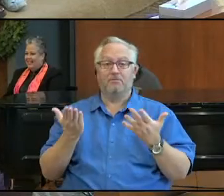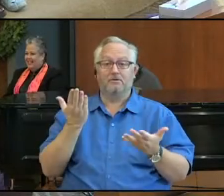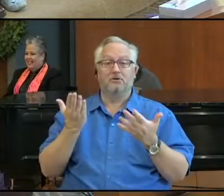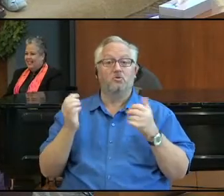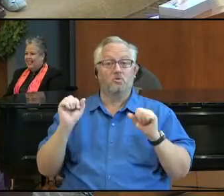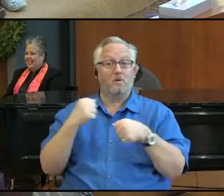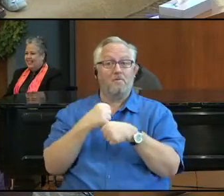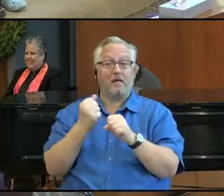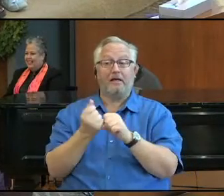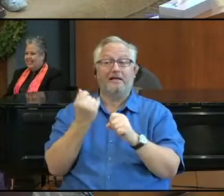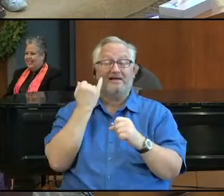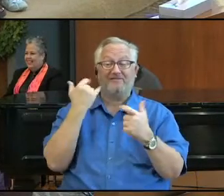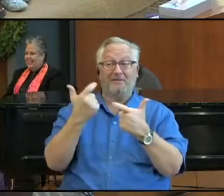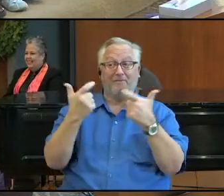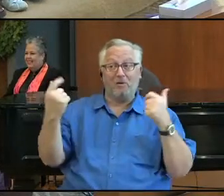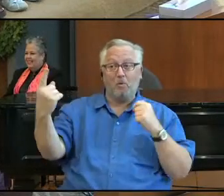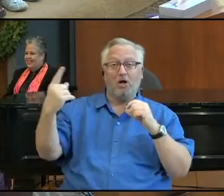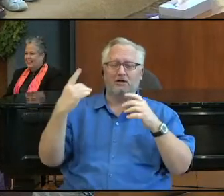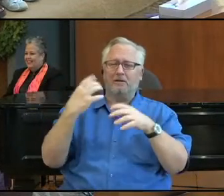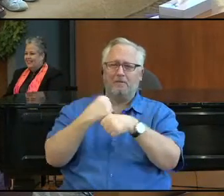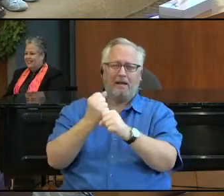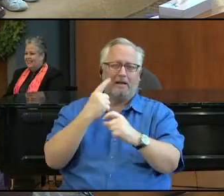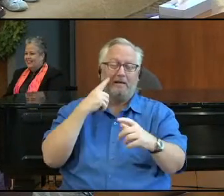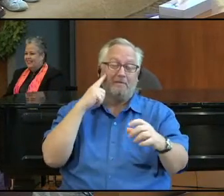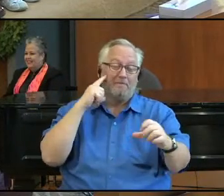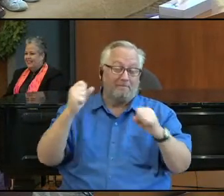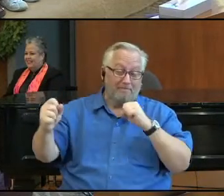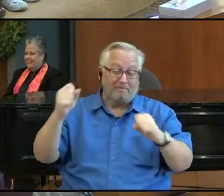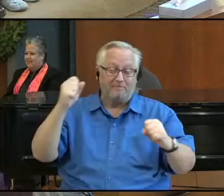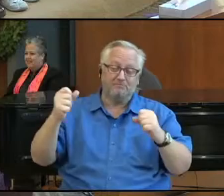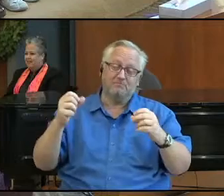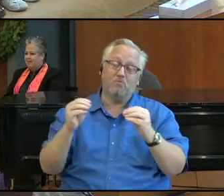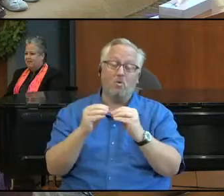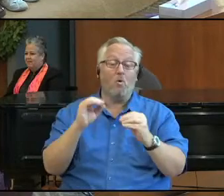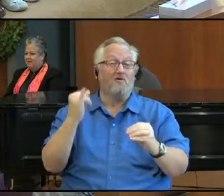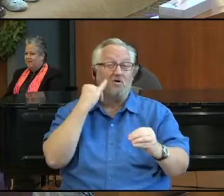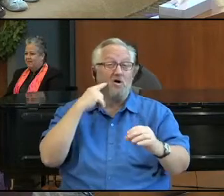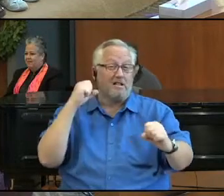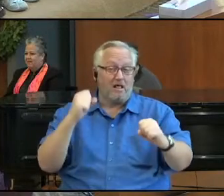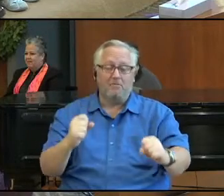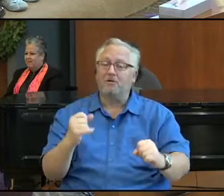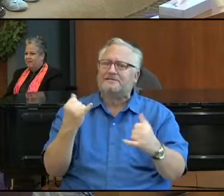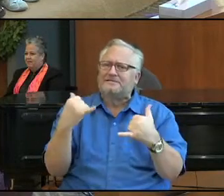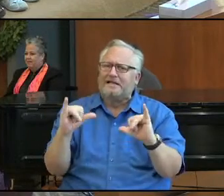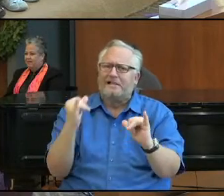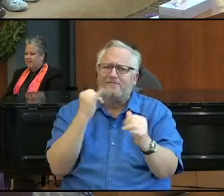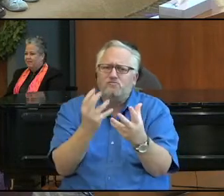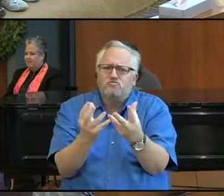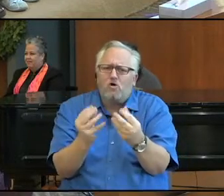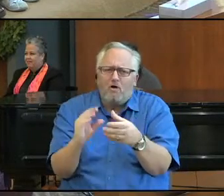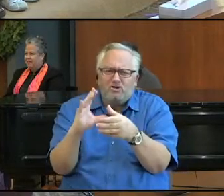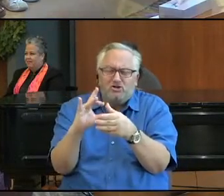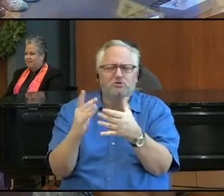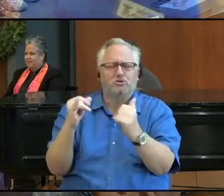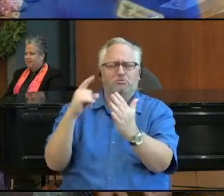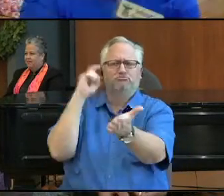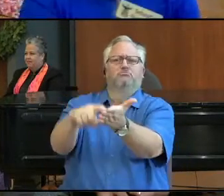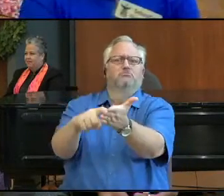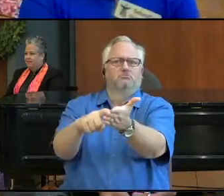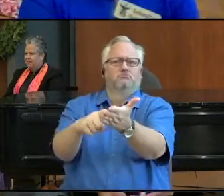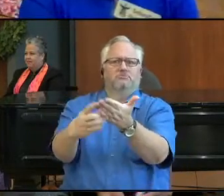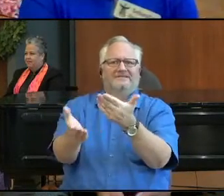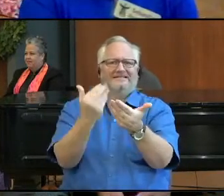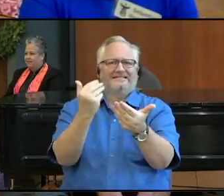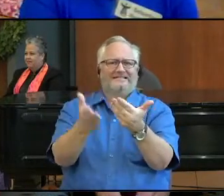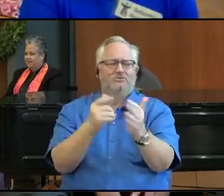Yeah, bigger ones would make a bigger sound, and if you blow harder, it would make a bigger sound. But even played softly, trumpets are pretty present. They're hard to miss